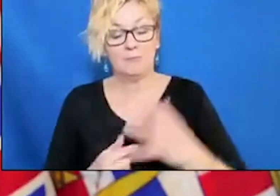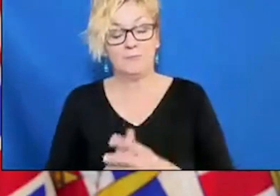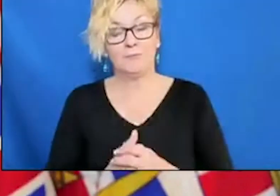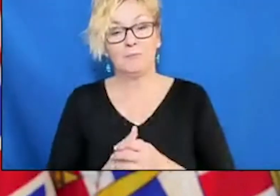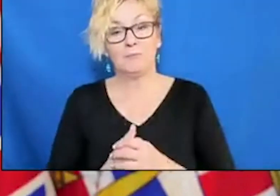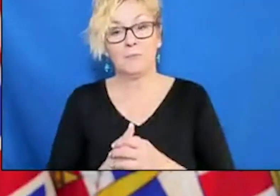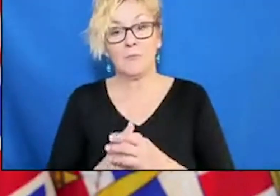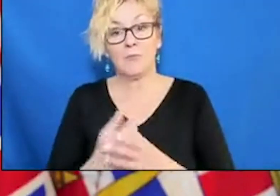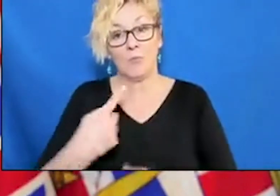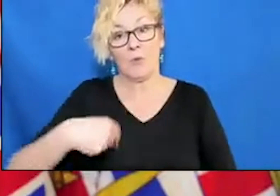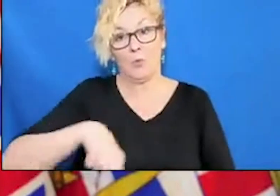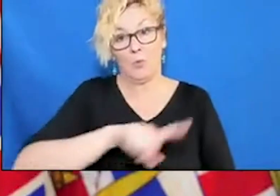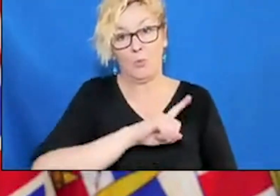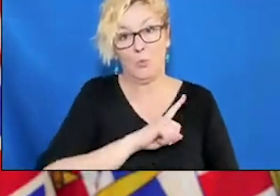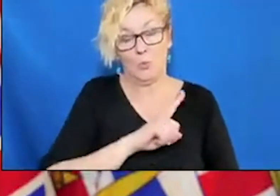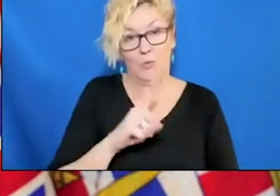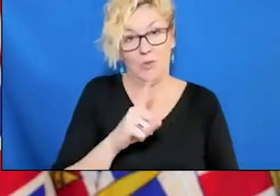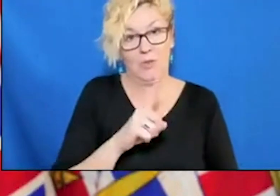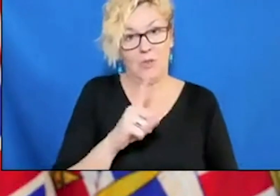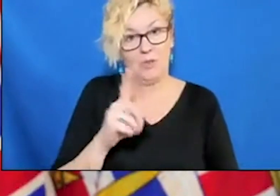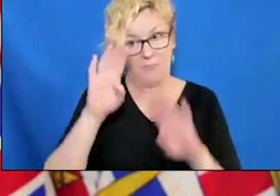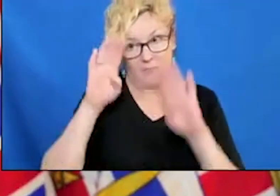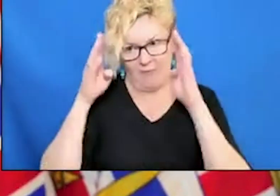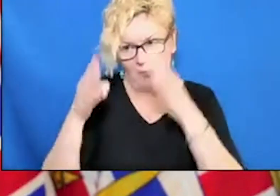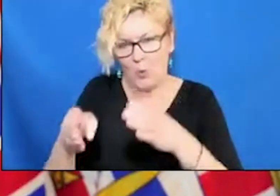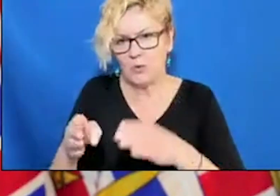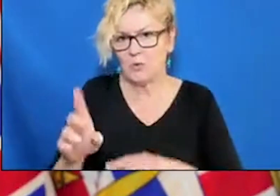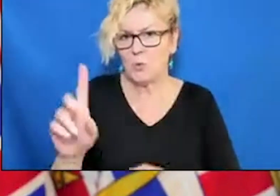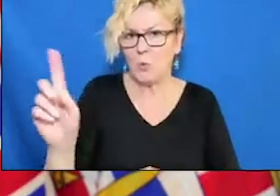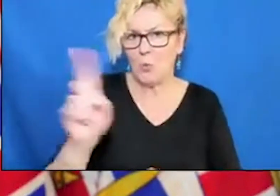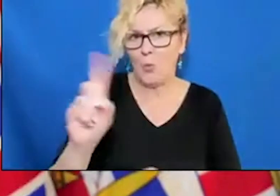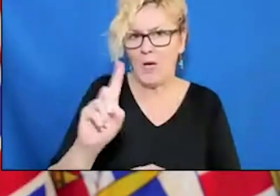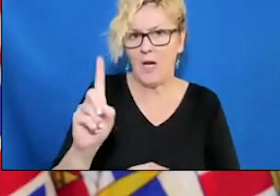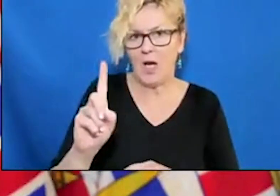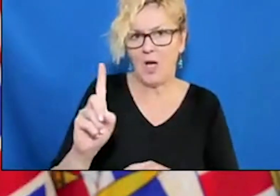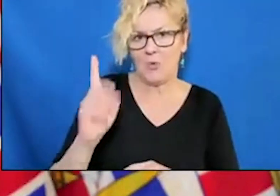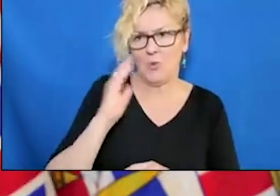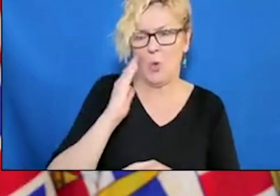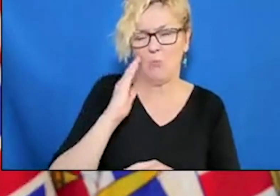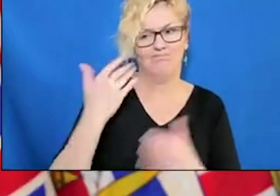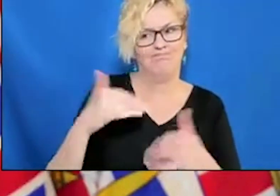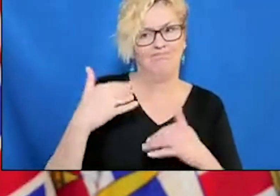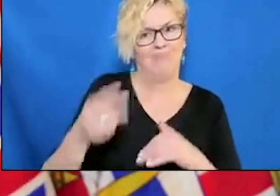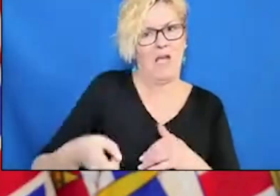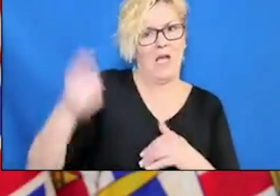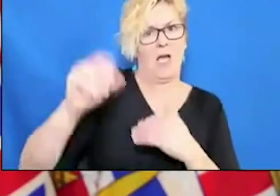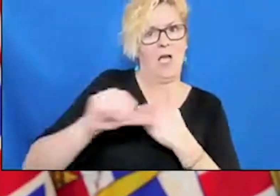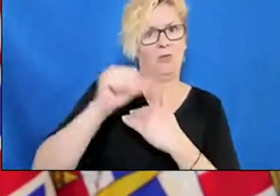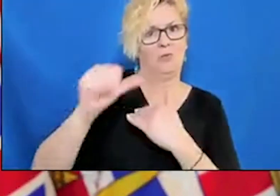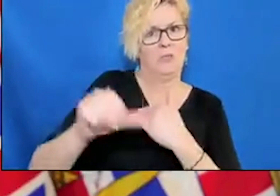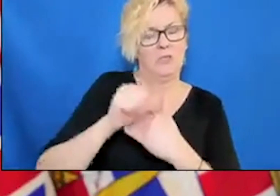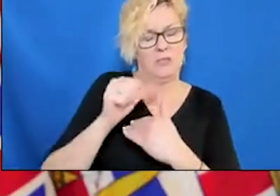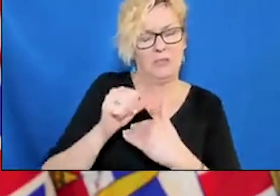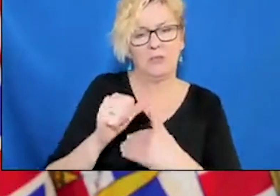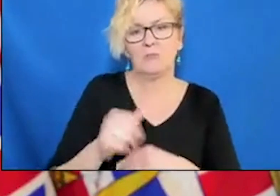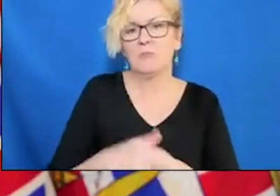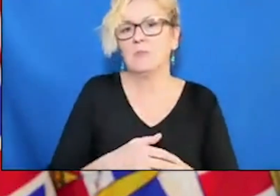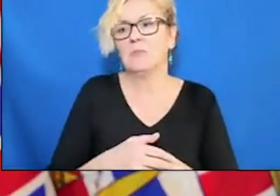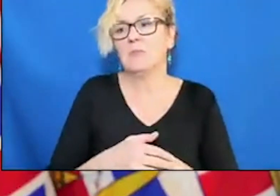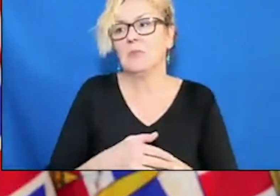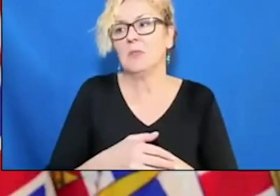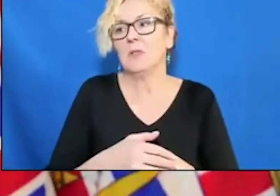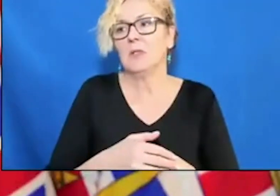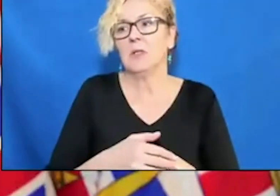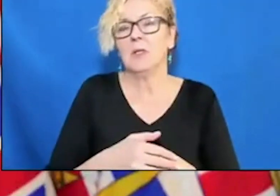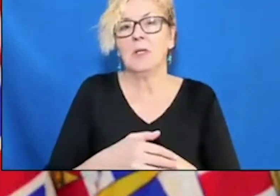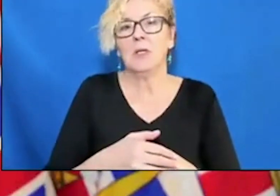the areas where that the transmission in the community is highest. And it may not be a large number of people,